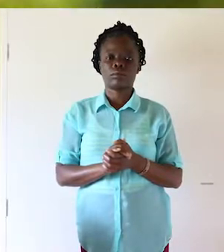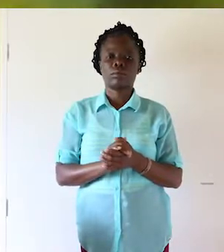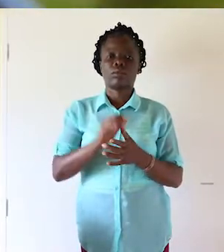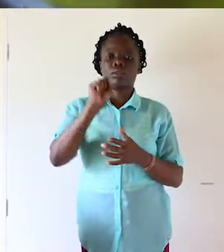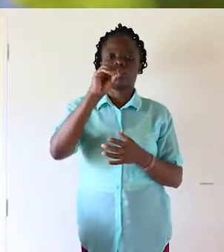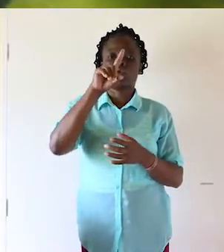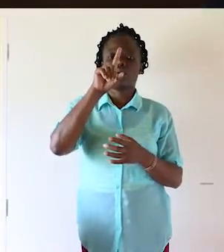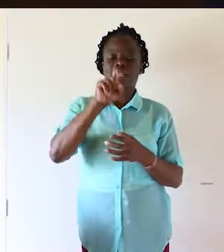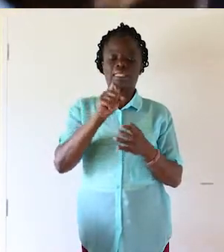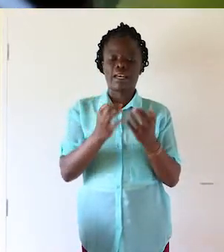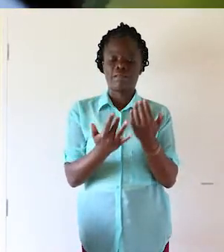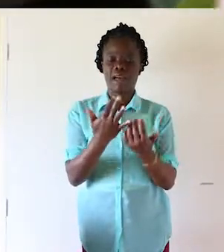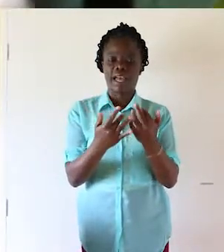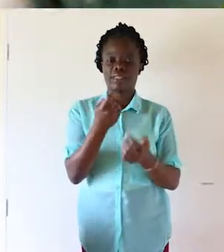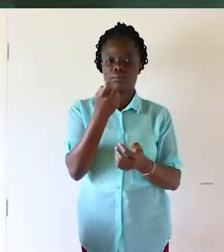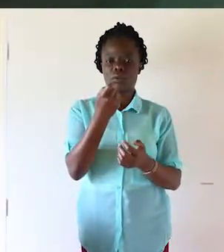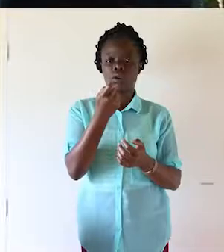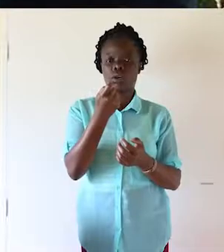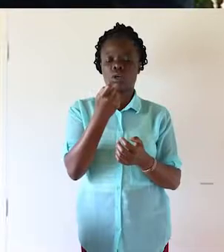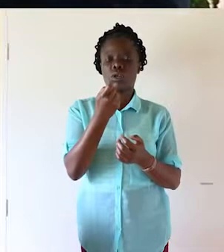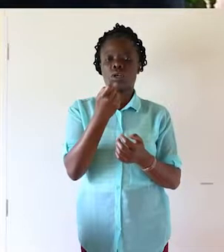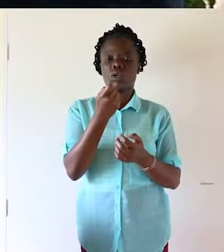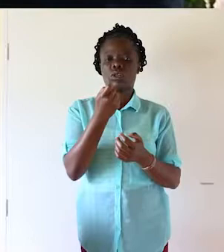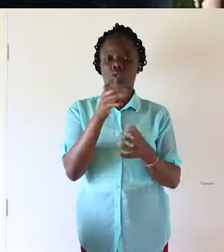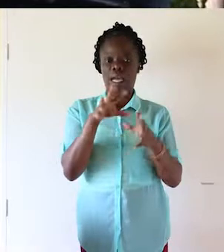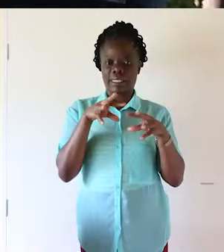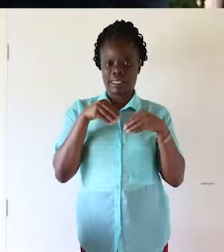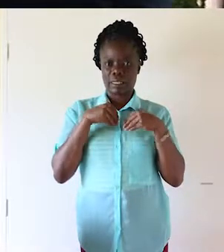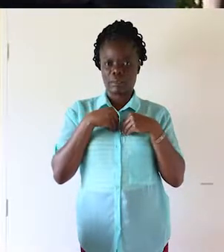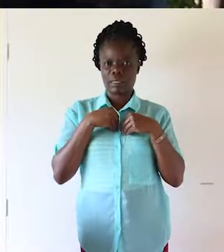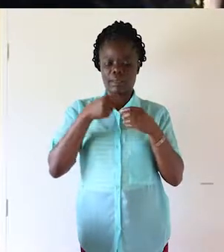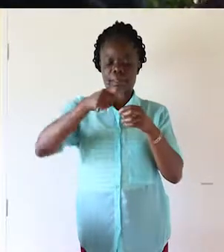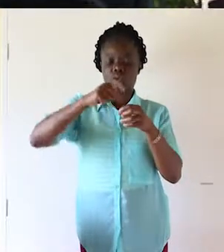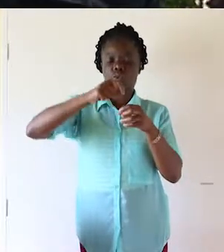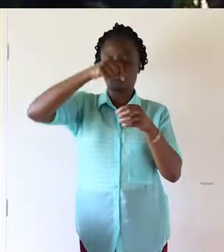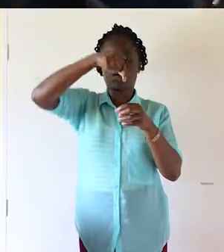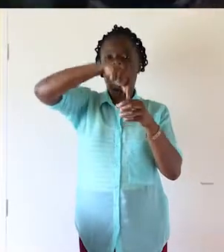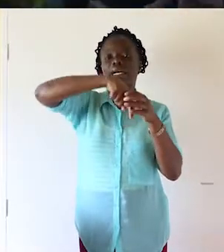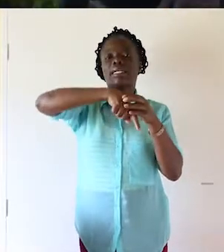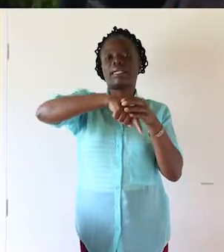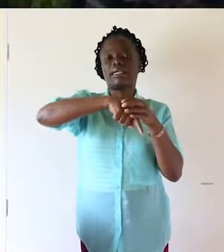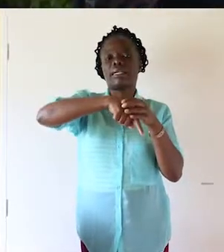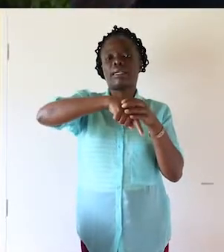So we need to file it a bit so that it can allow this one to get in.